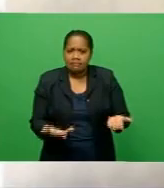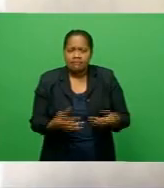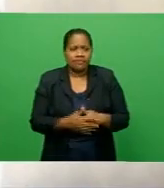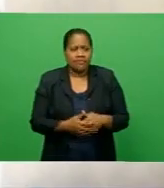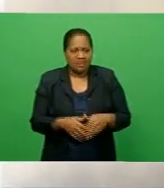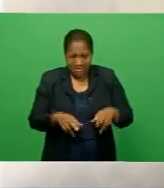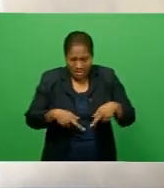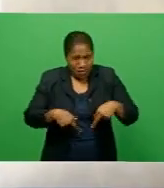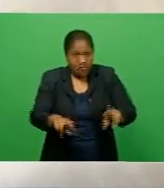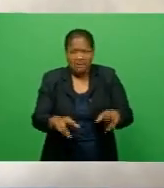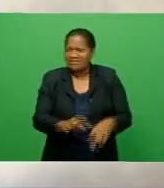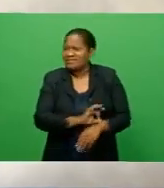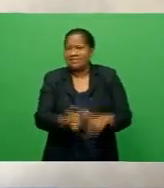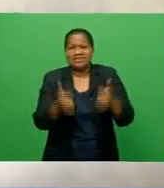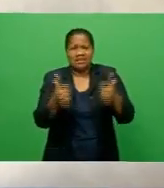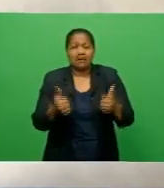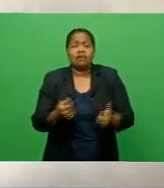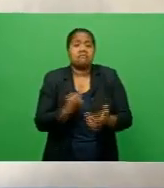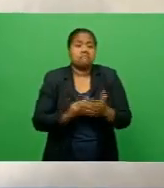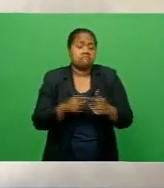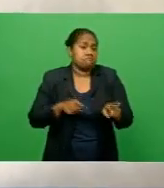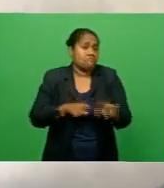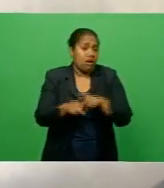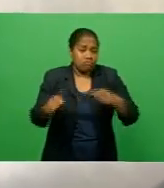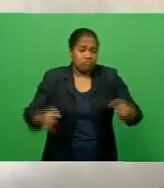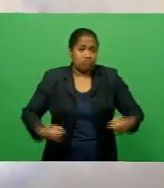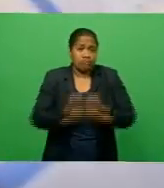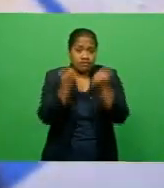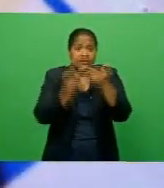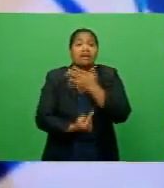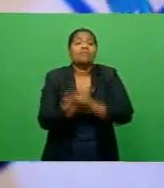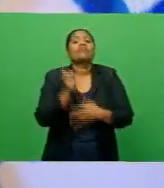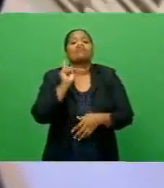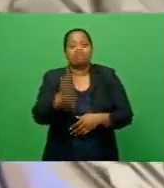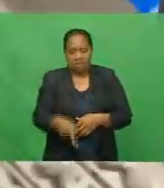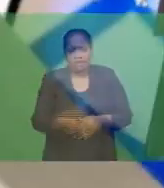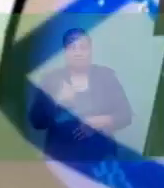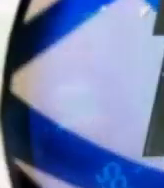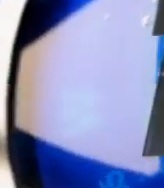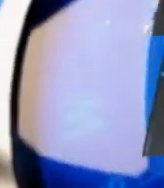never good. Most of the accidents that happen is because of it.